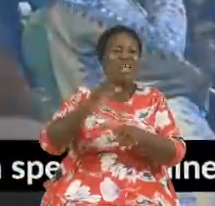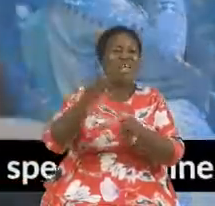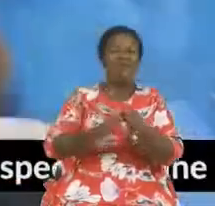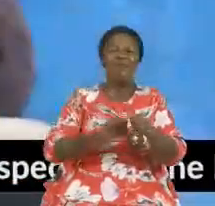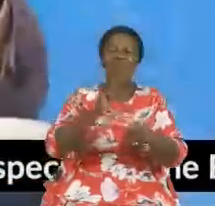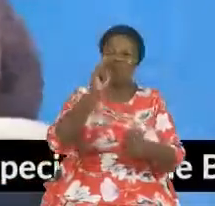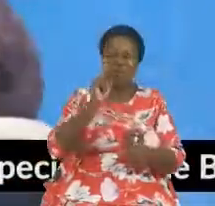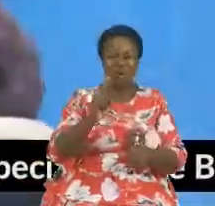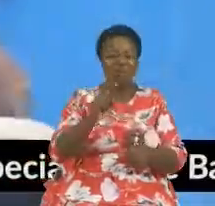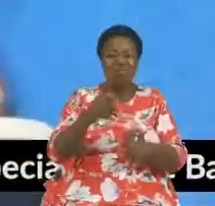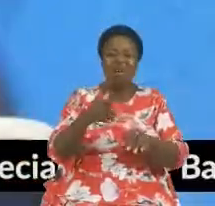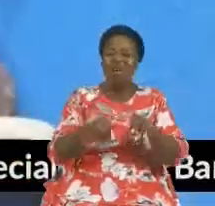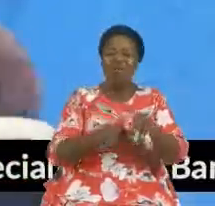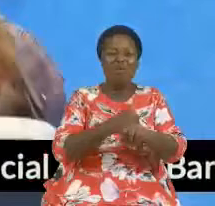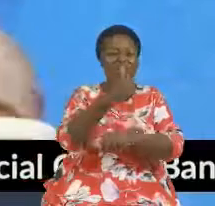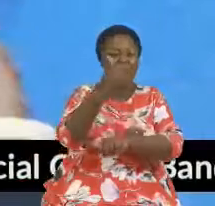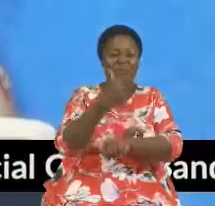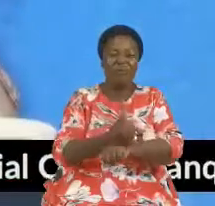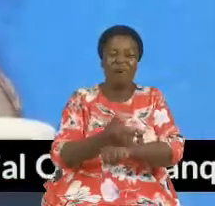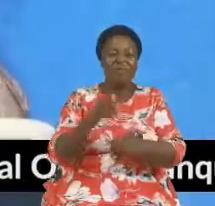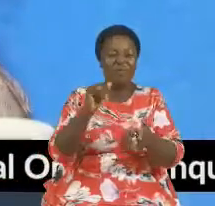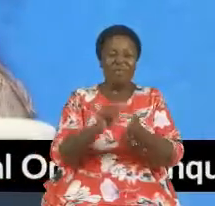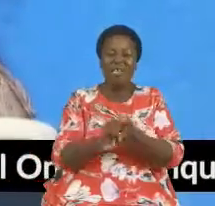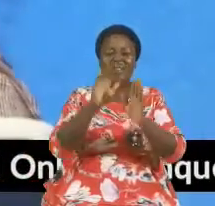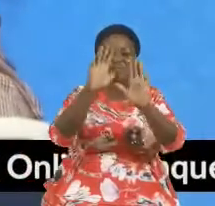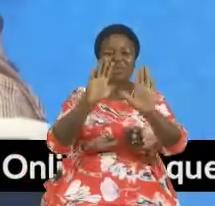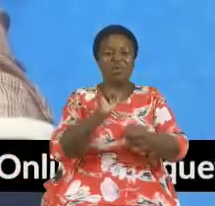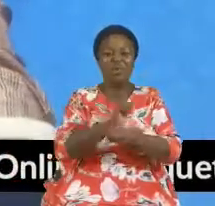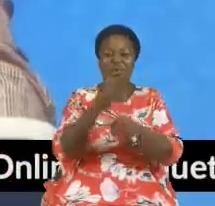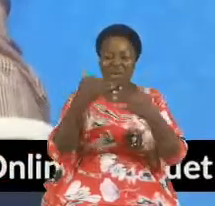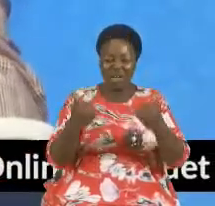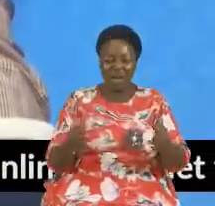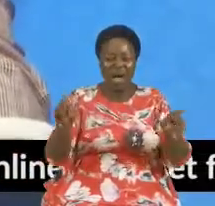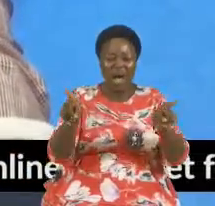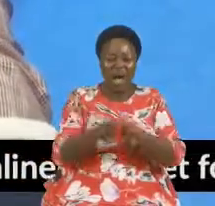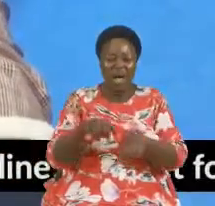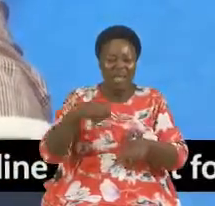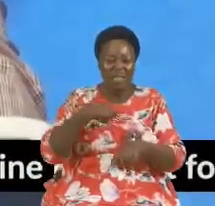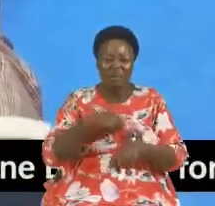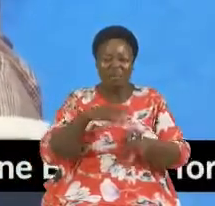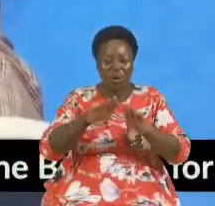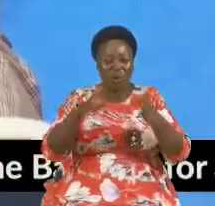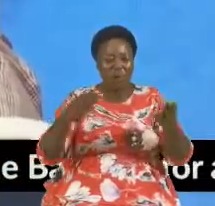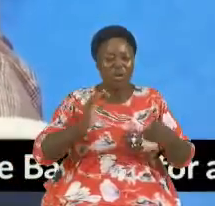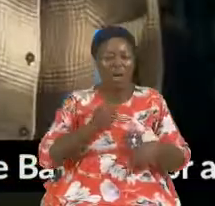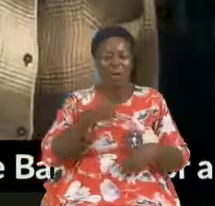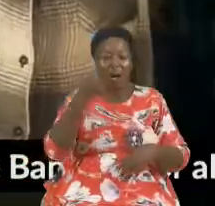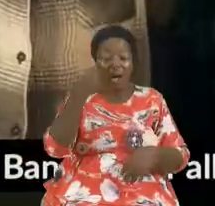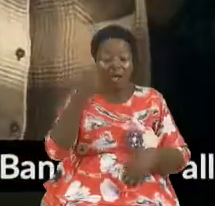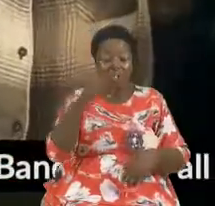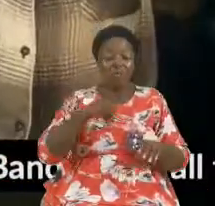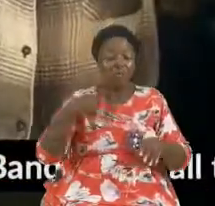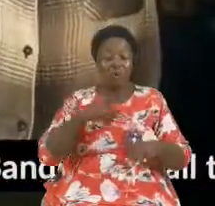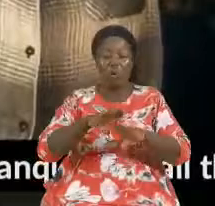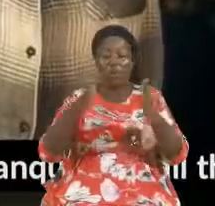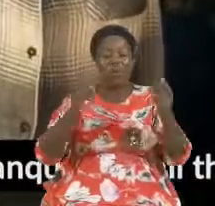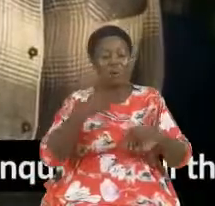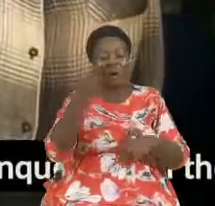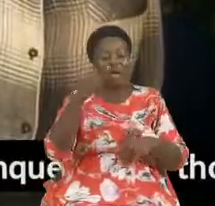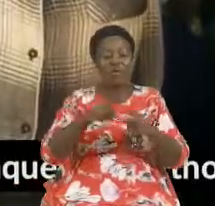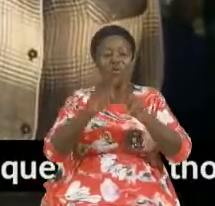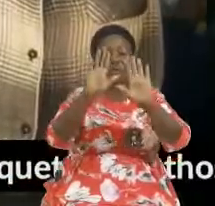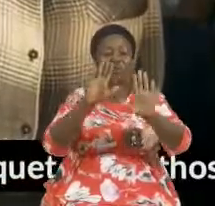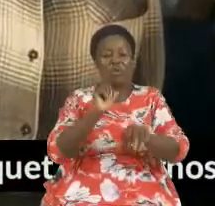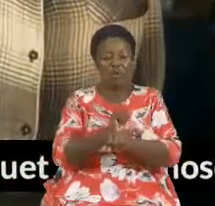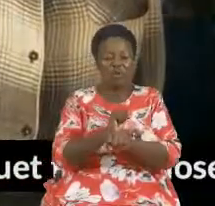the audio, perform your miracle upon all of them. Confirm that miracle now. As we open